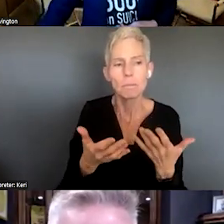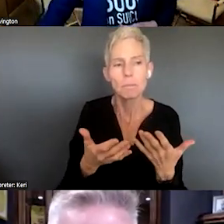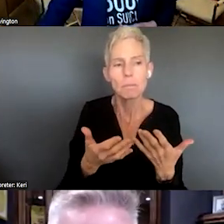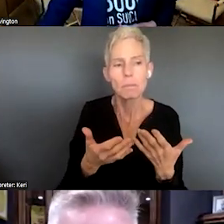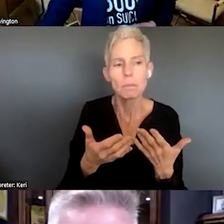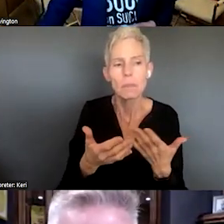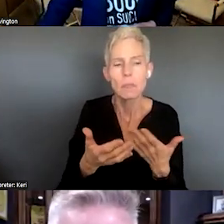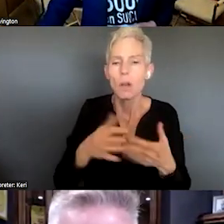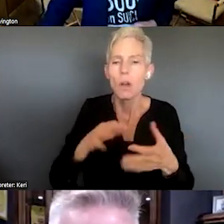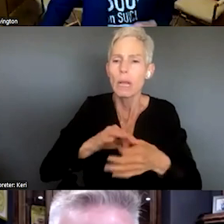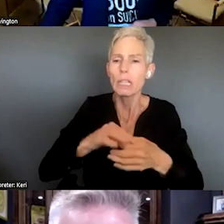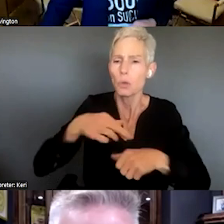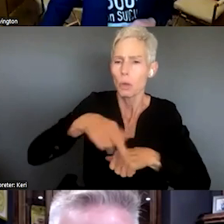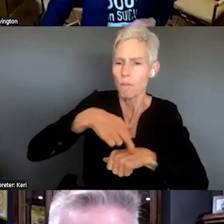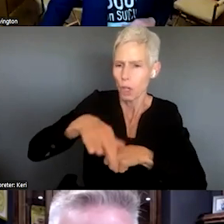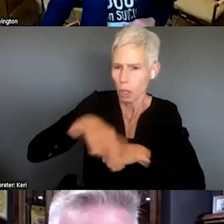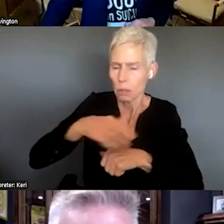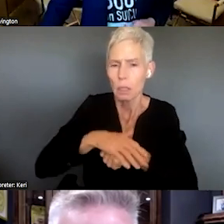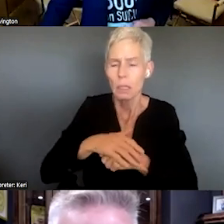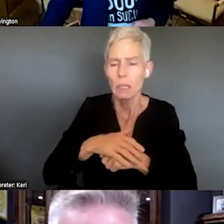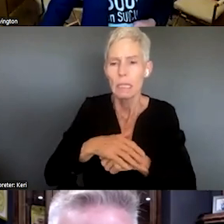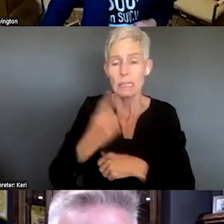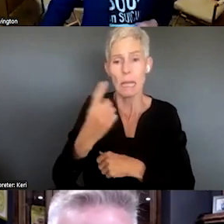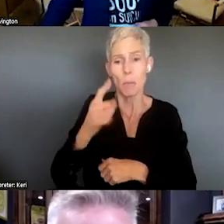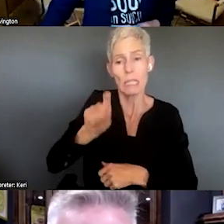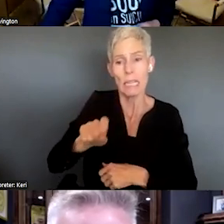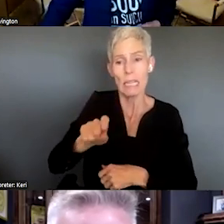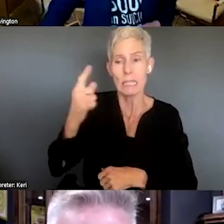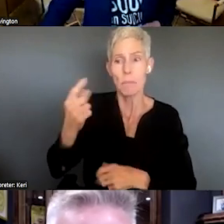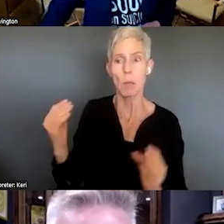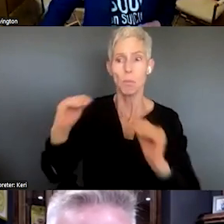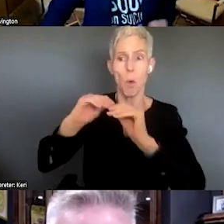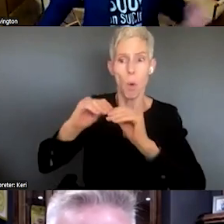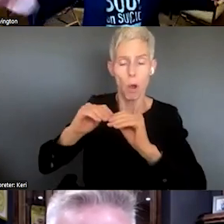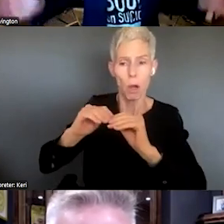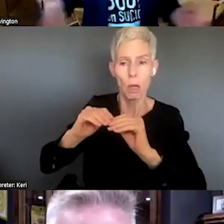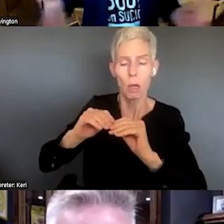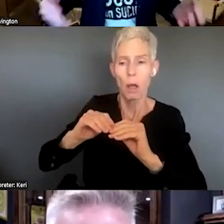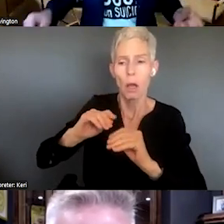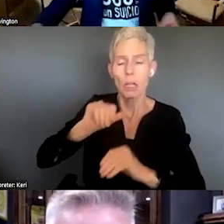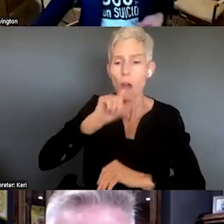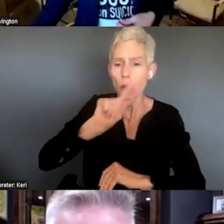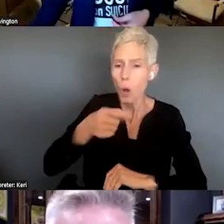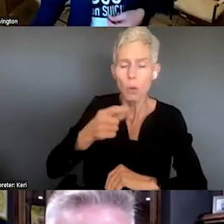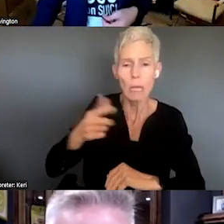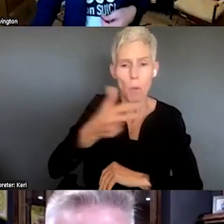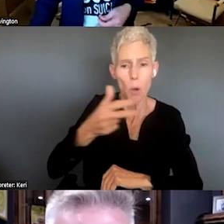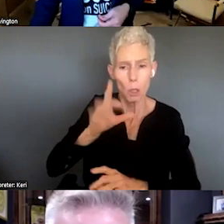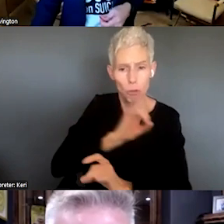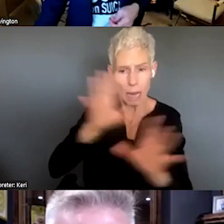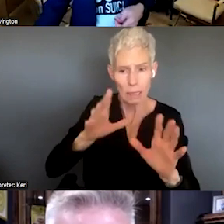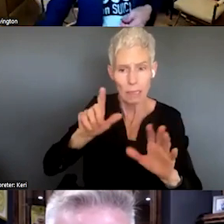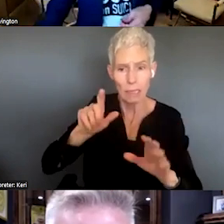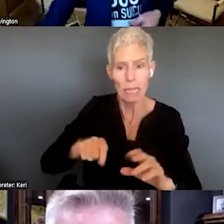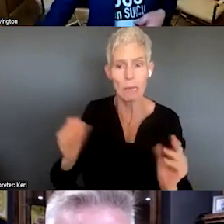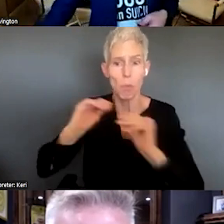referral source, for those who land up needing something more than mobile crisis or communication with someone over a phone or chat